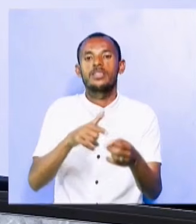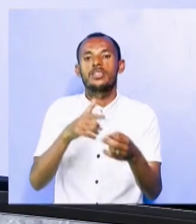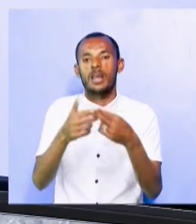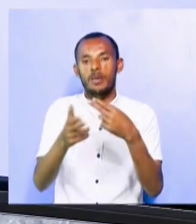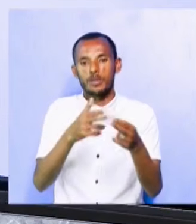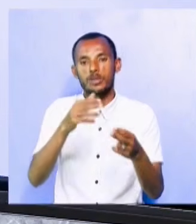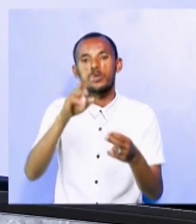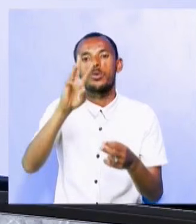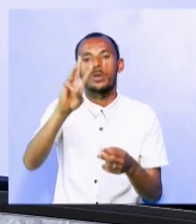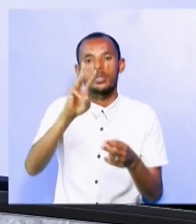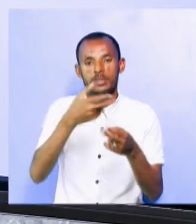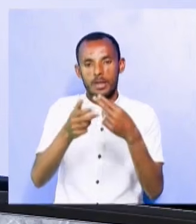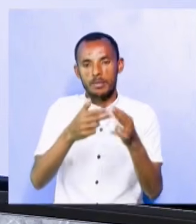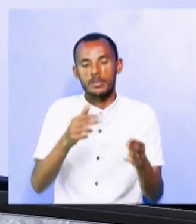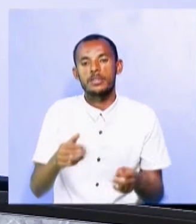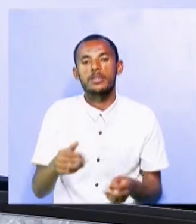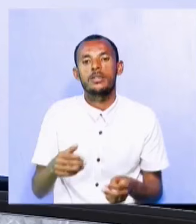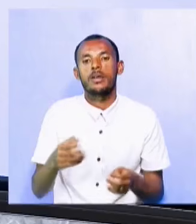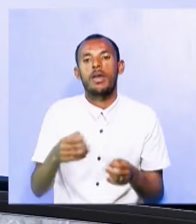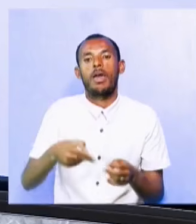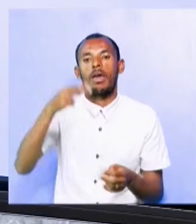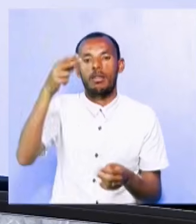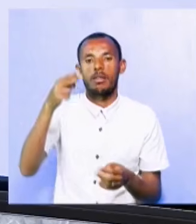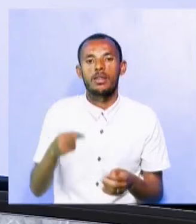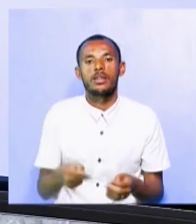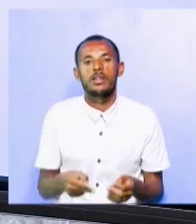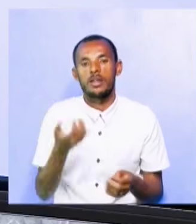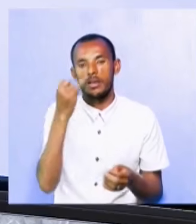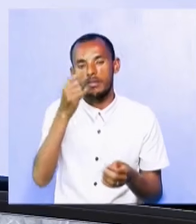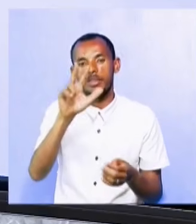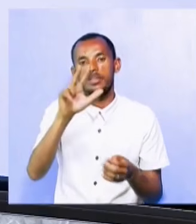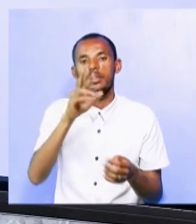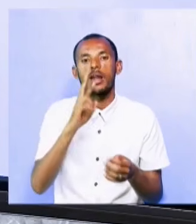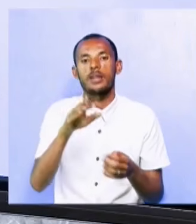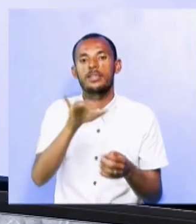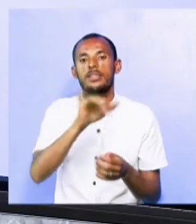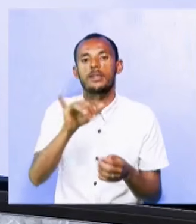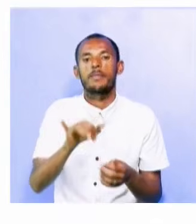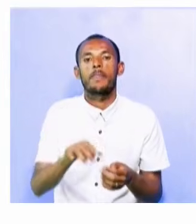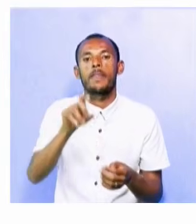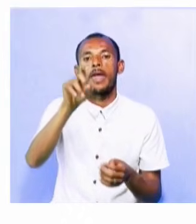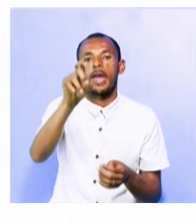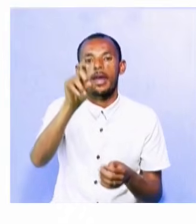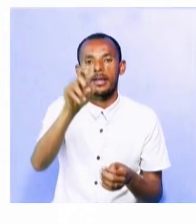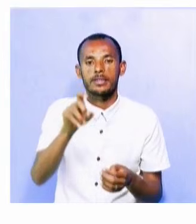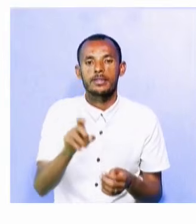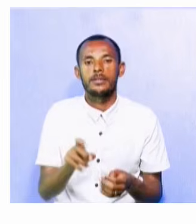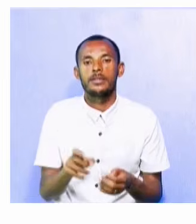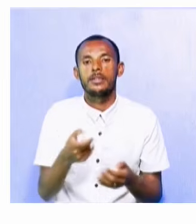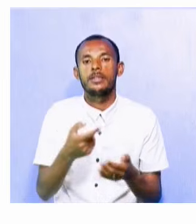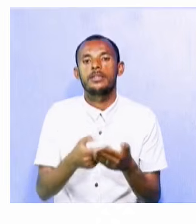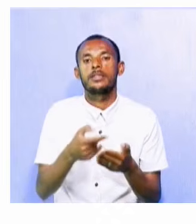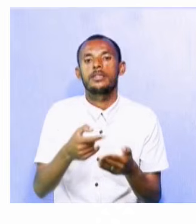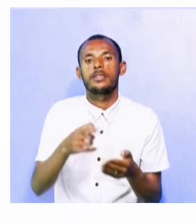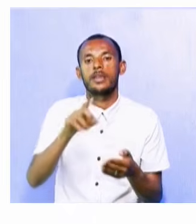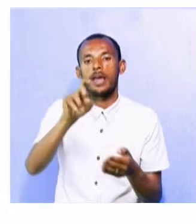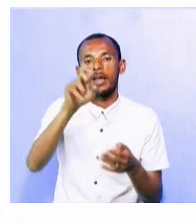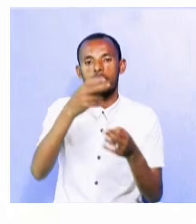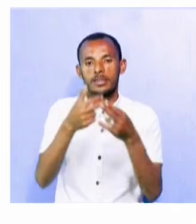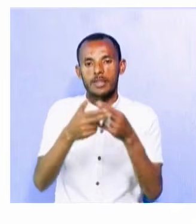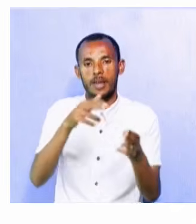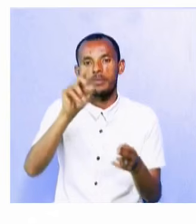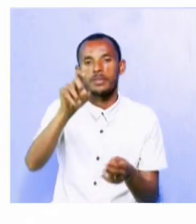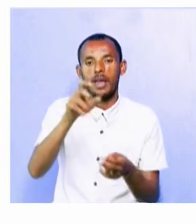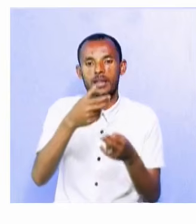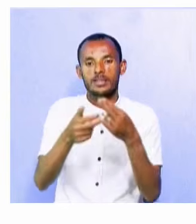the lengths, width, and heights are the same, say x. So this result becomes x times